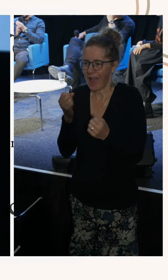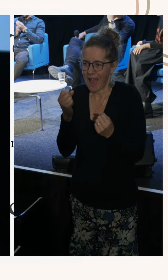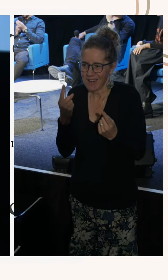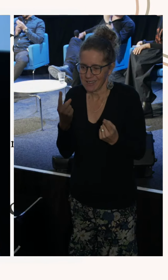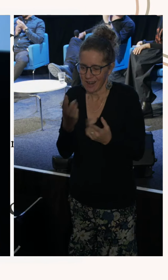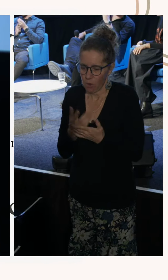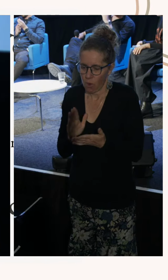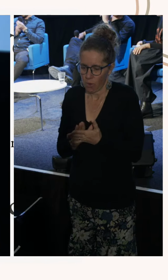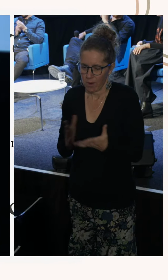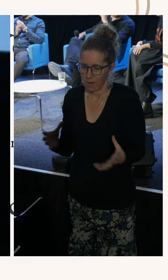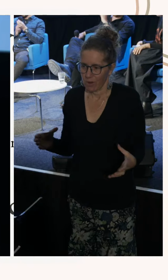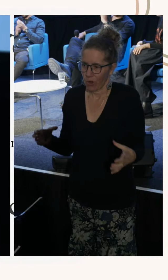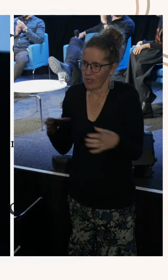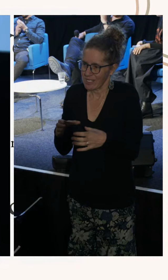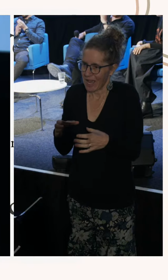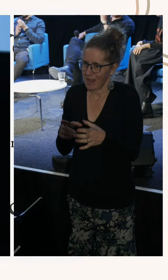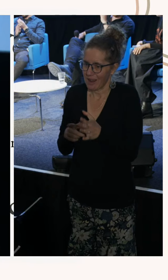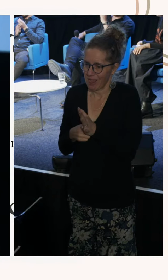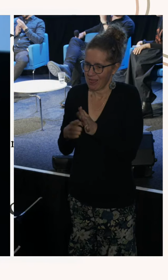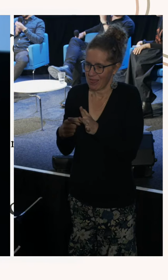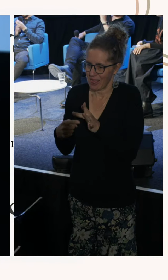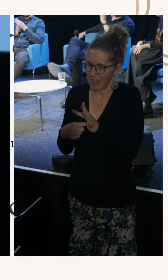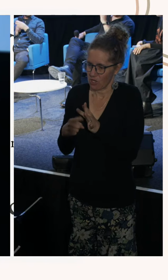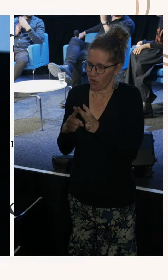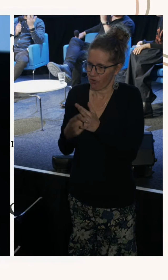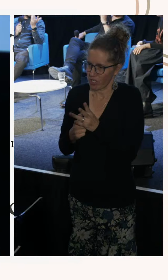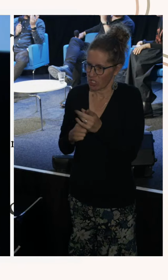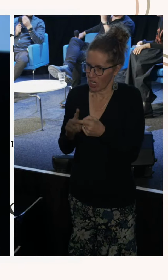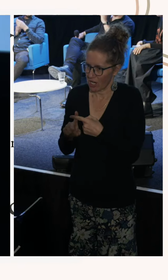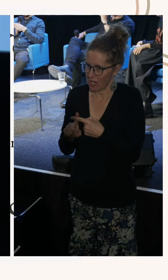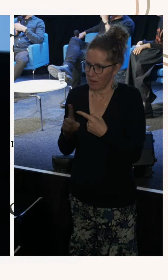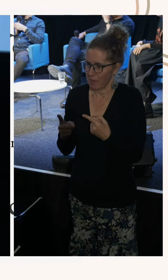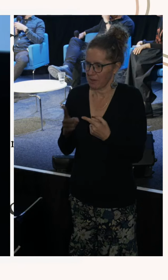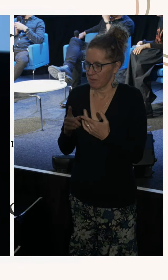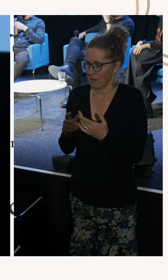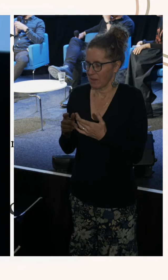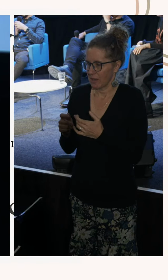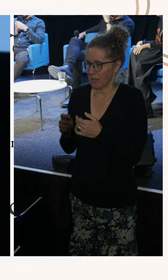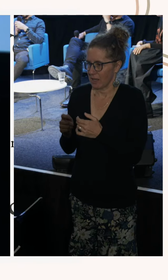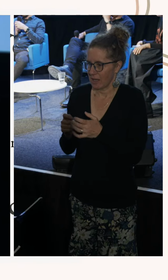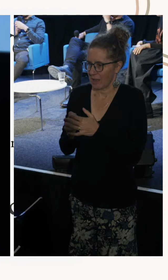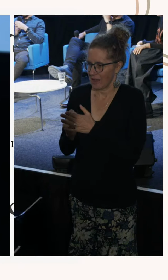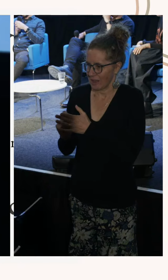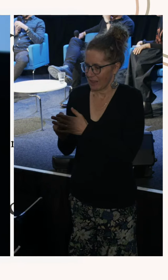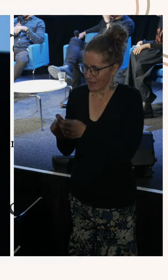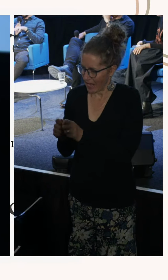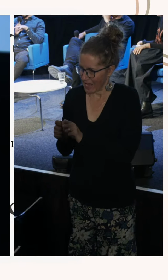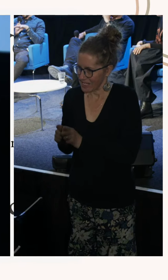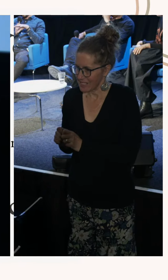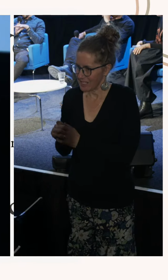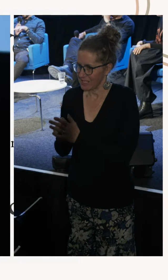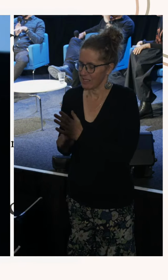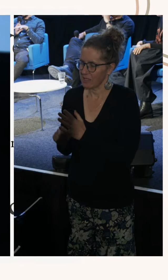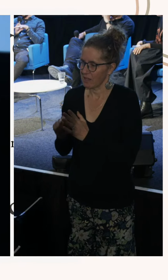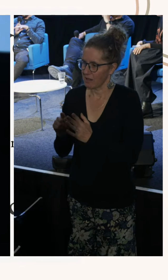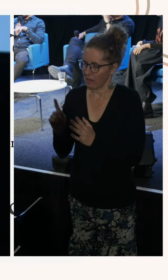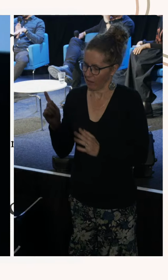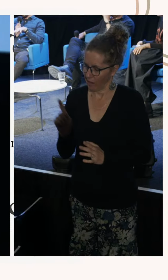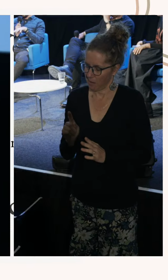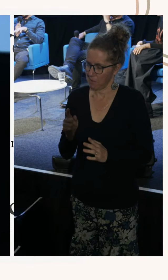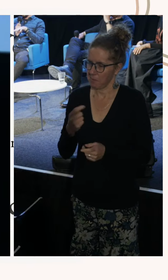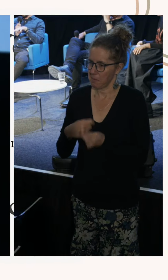literature. Rather, the editors, like yourselves, come in and act